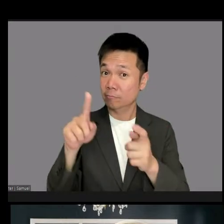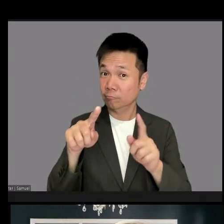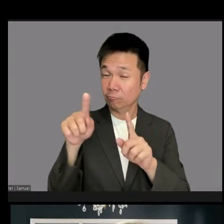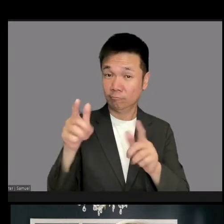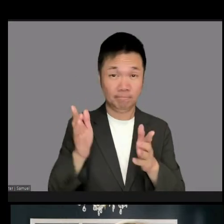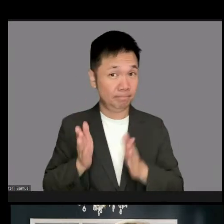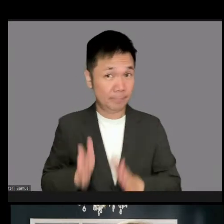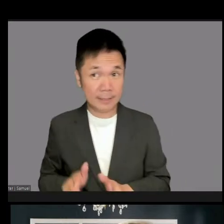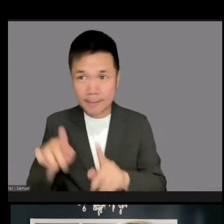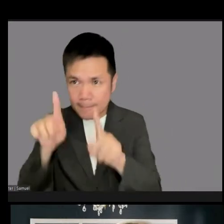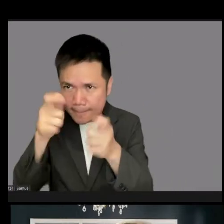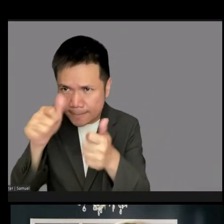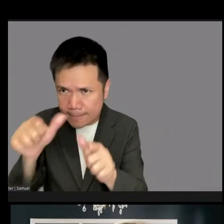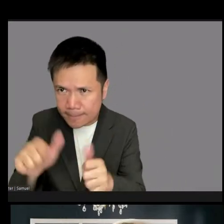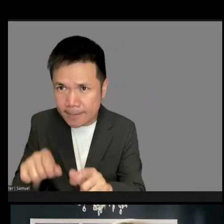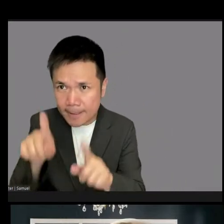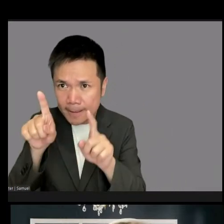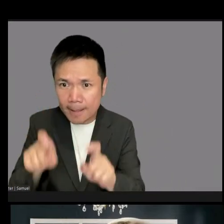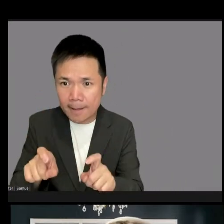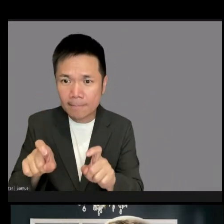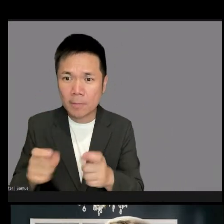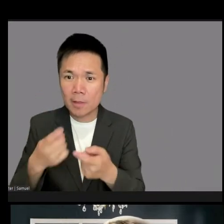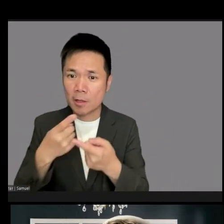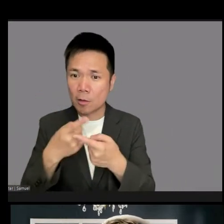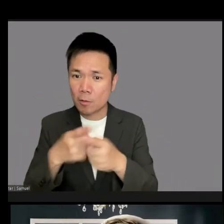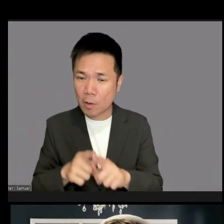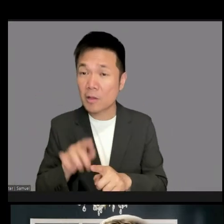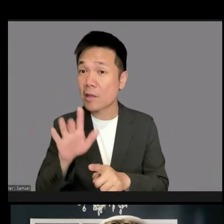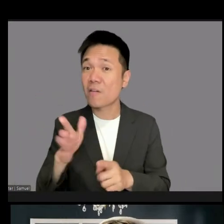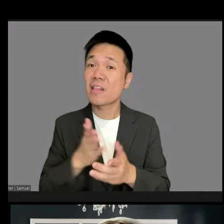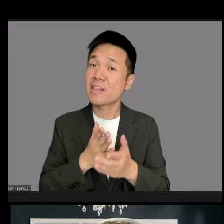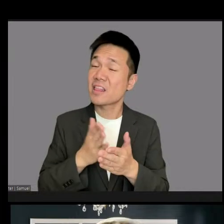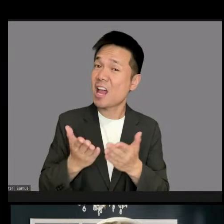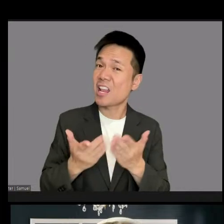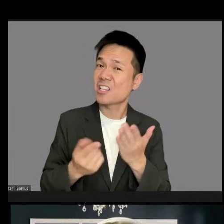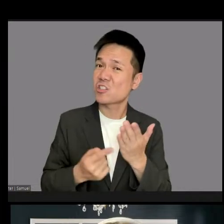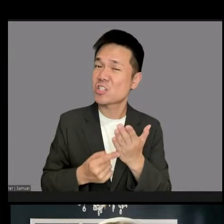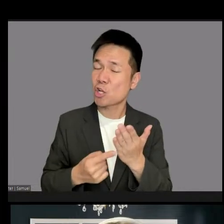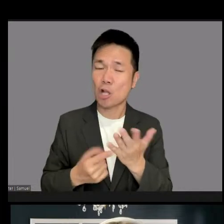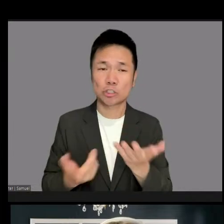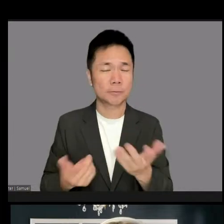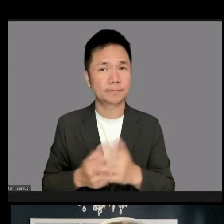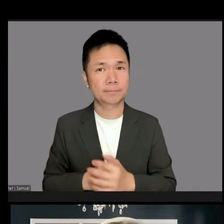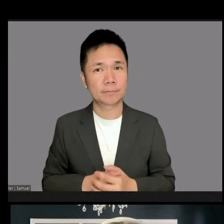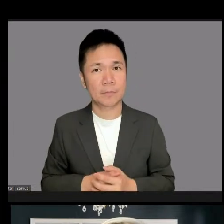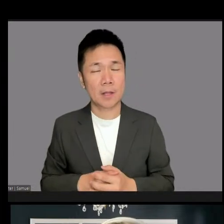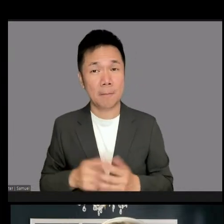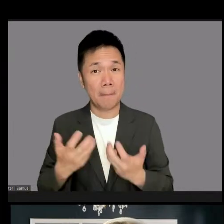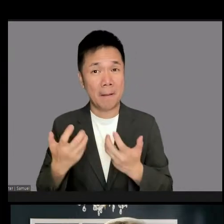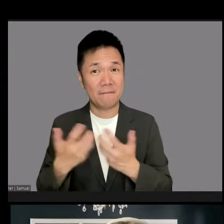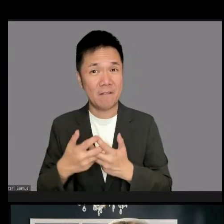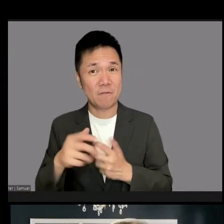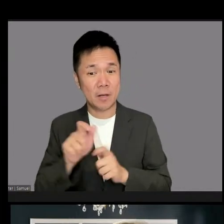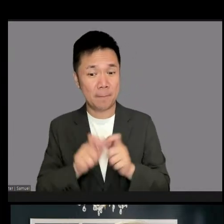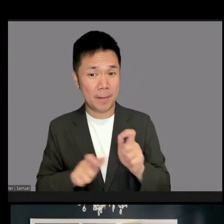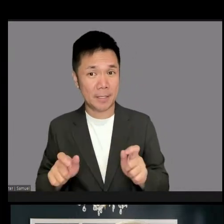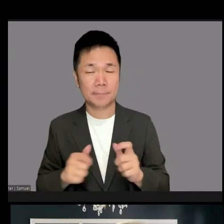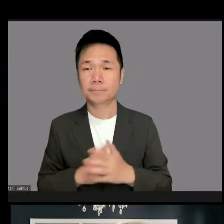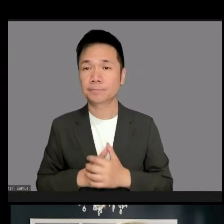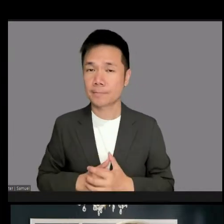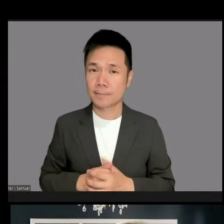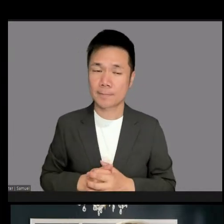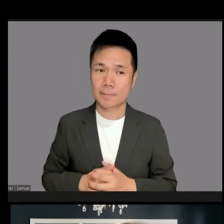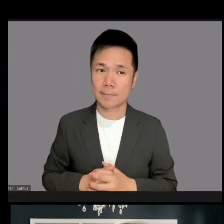need to think about all of the different types of assistive technology that someone might be using to access your website. Now, of